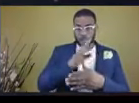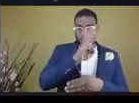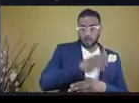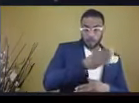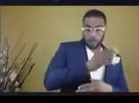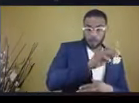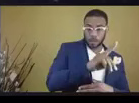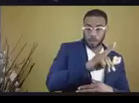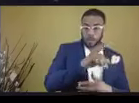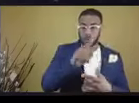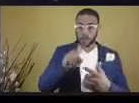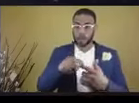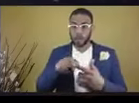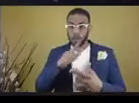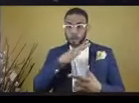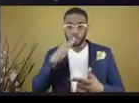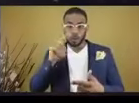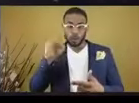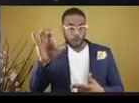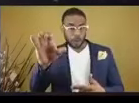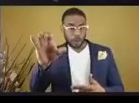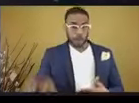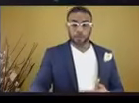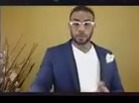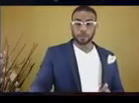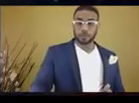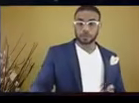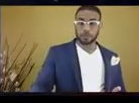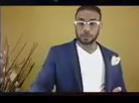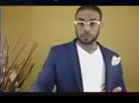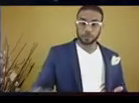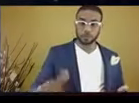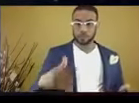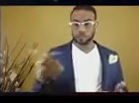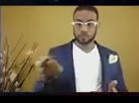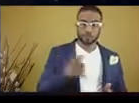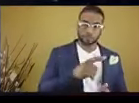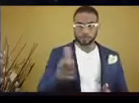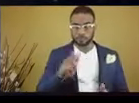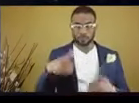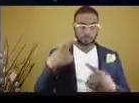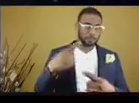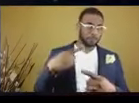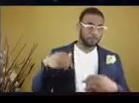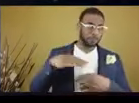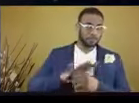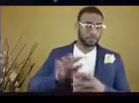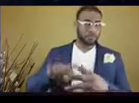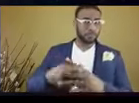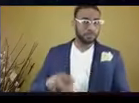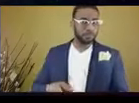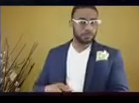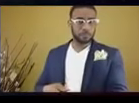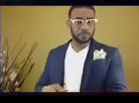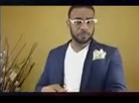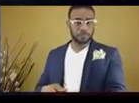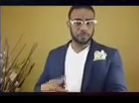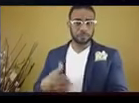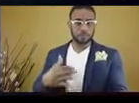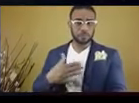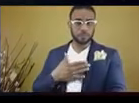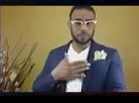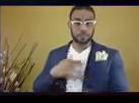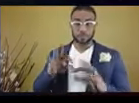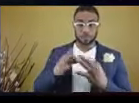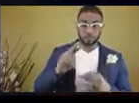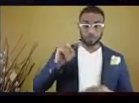Maryland, and rural North Carolina. So I've pretty much been back and forth since the pandemic started. My family in